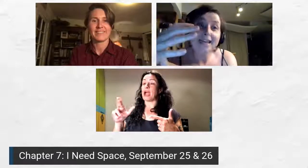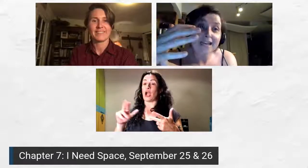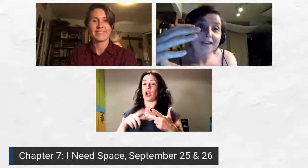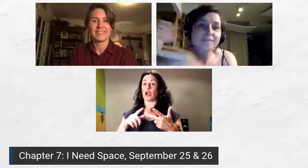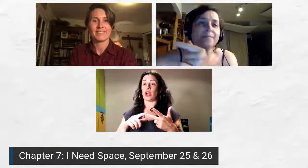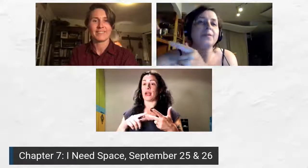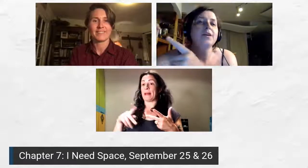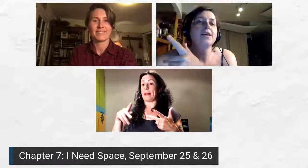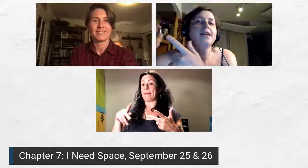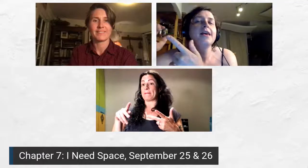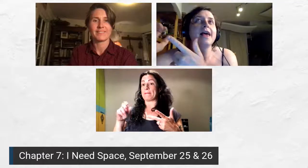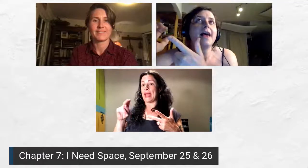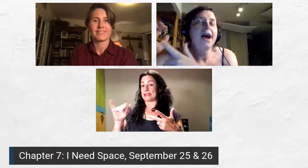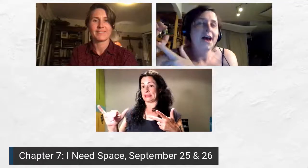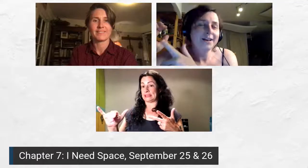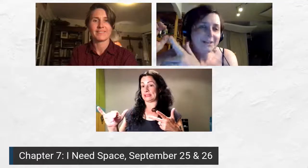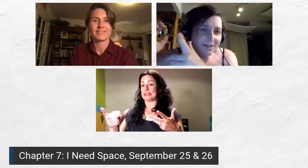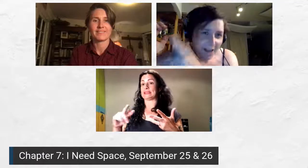Penny,